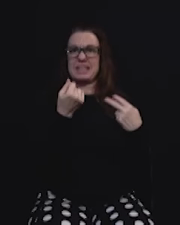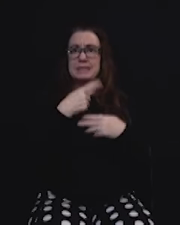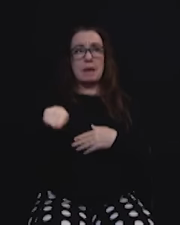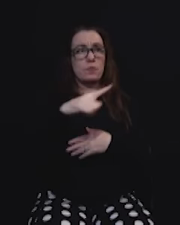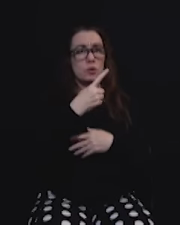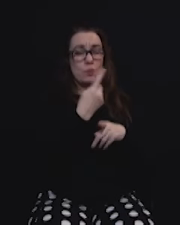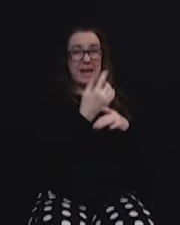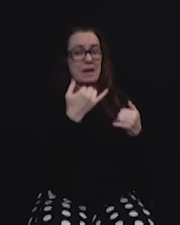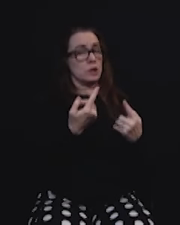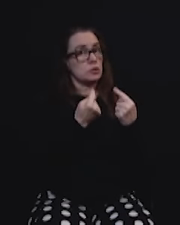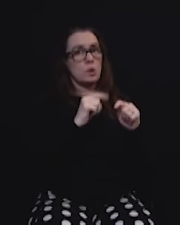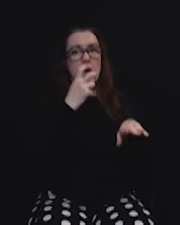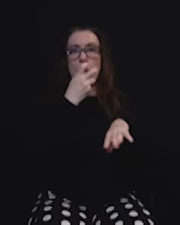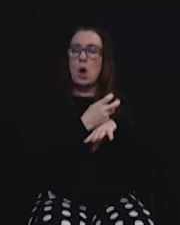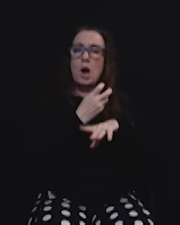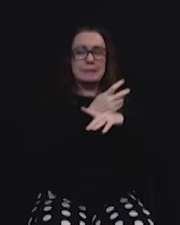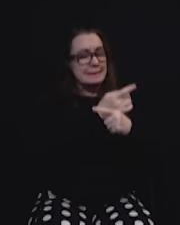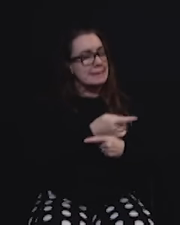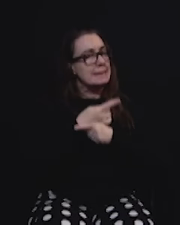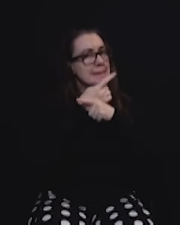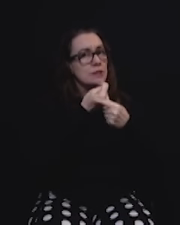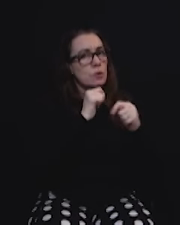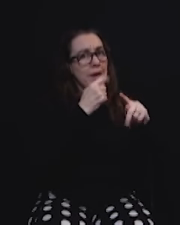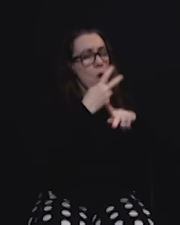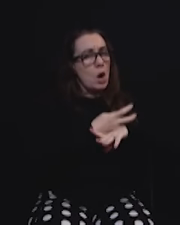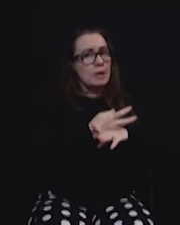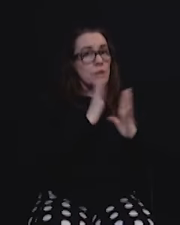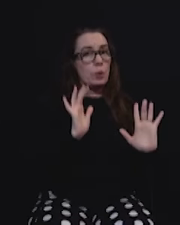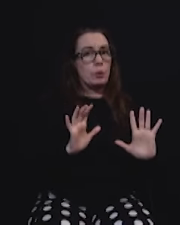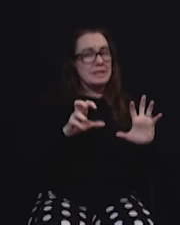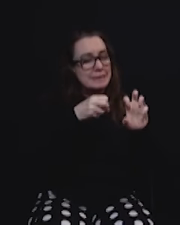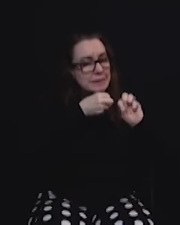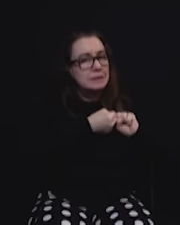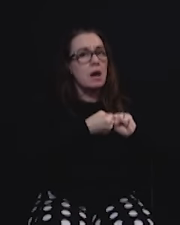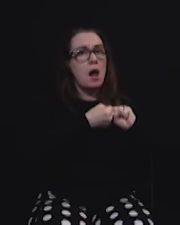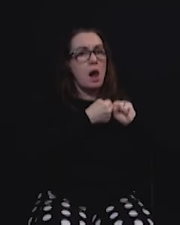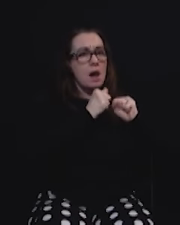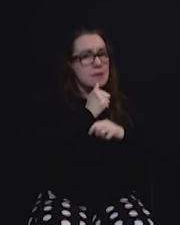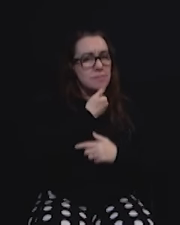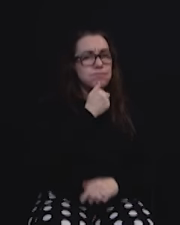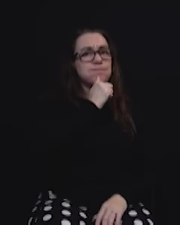you are trying so hard. You are trying so hard to white knuckle it and hang on.